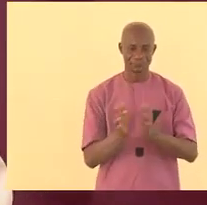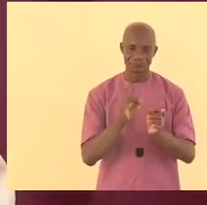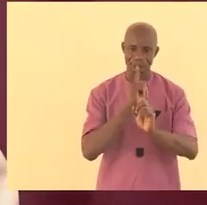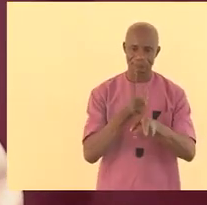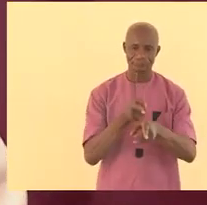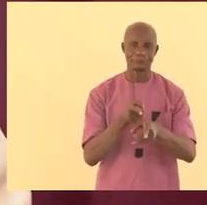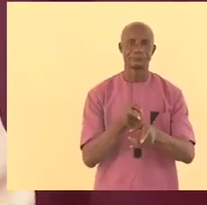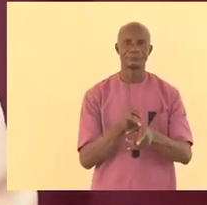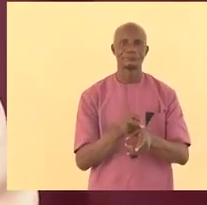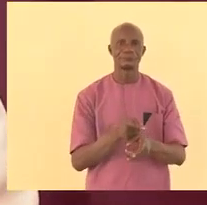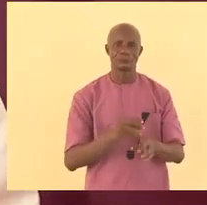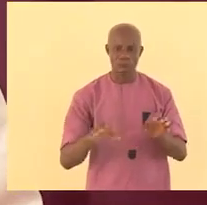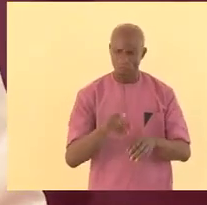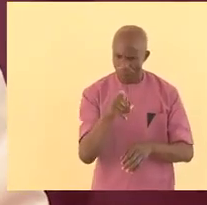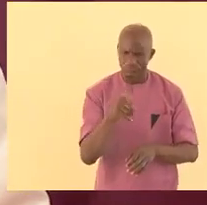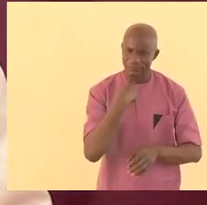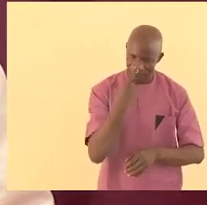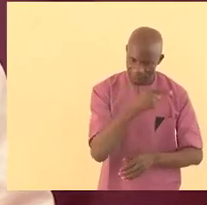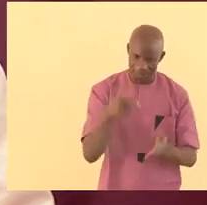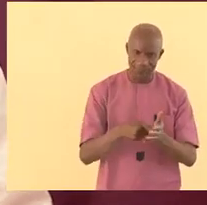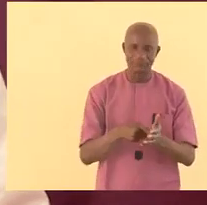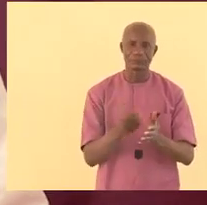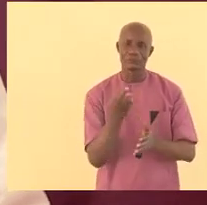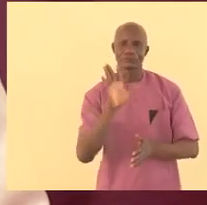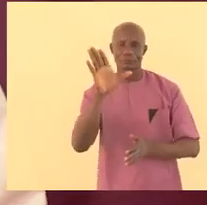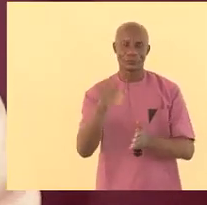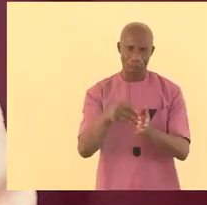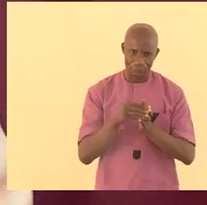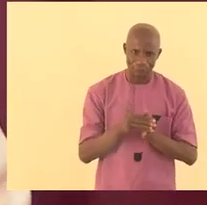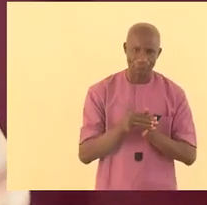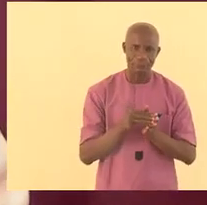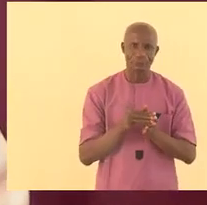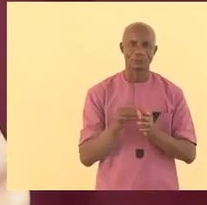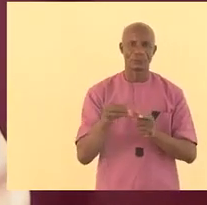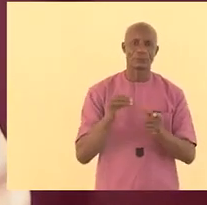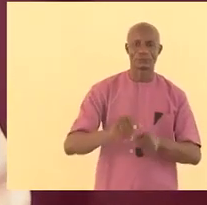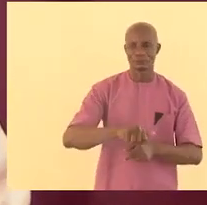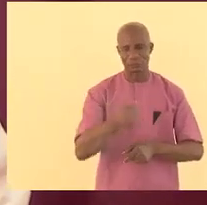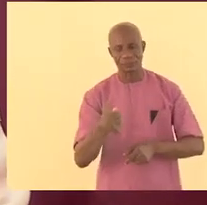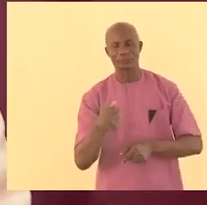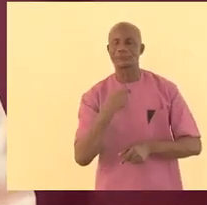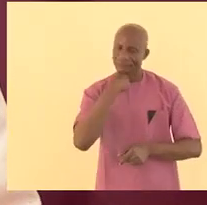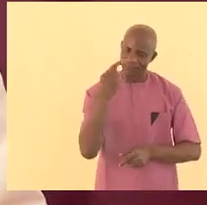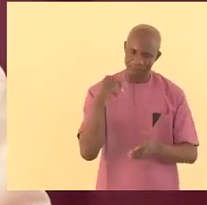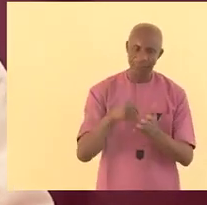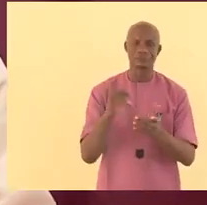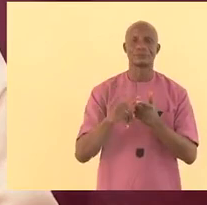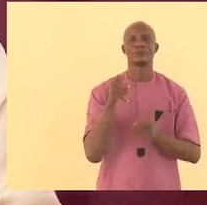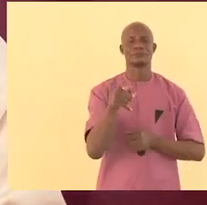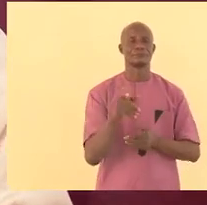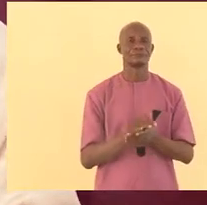Jesus answered, "Do you say this of your own accord, or did others say it to you about